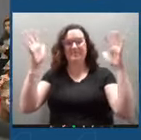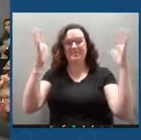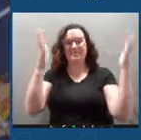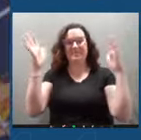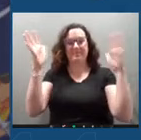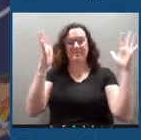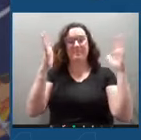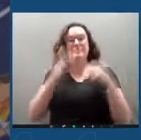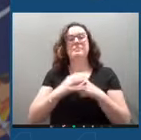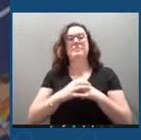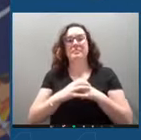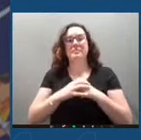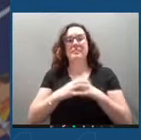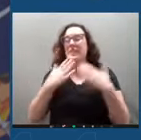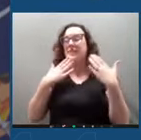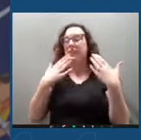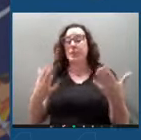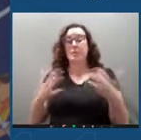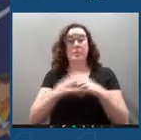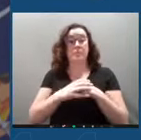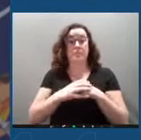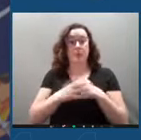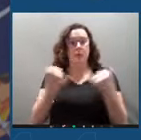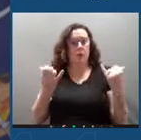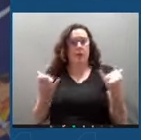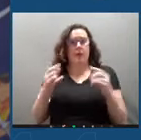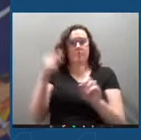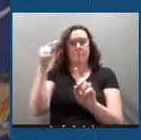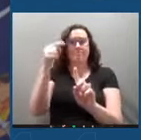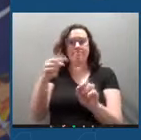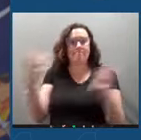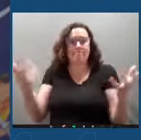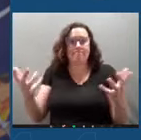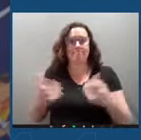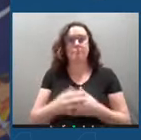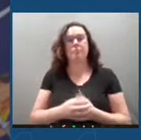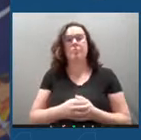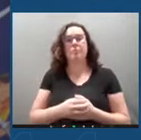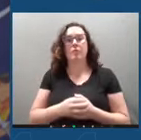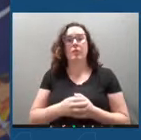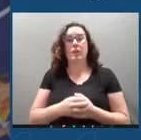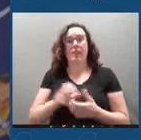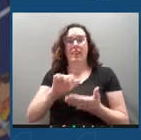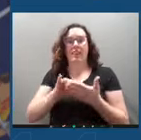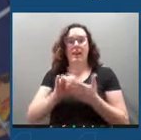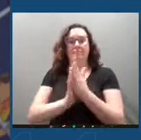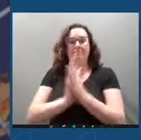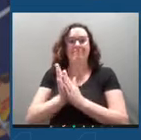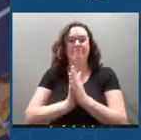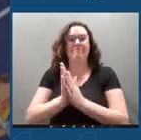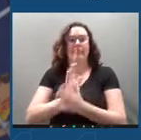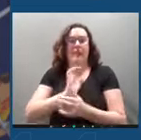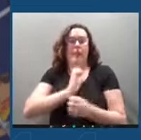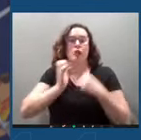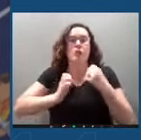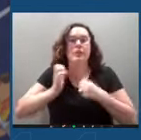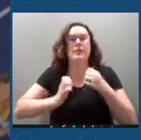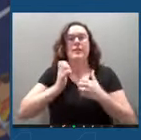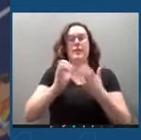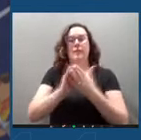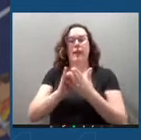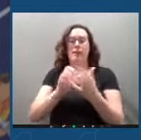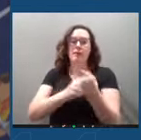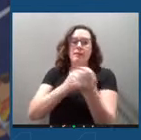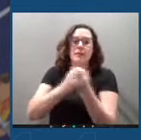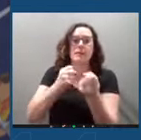So what are we doing here today, then? How do we take the energy behind this, the advocacy, the desire of the mayor and